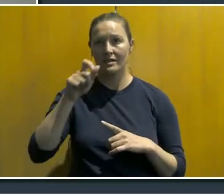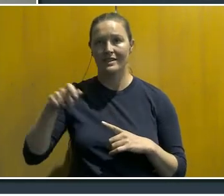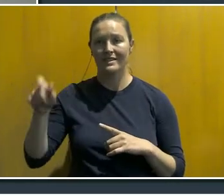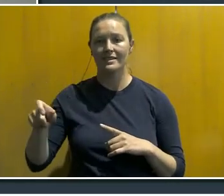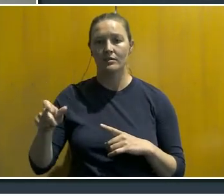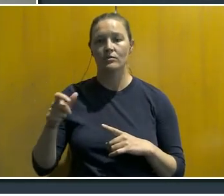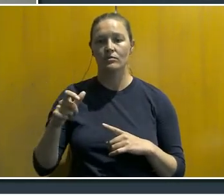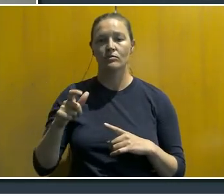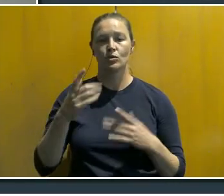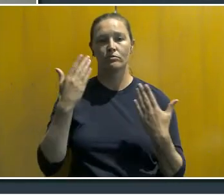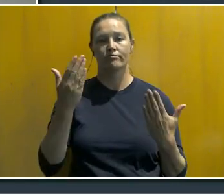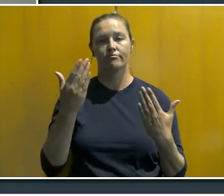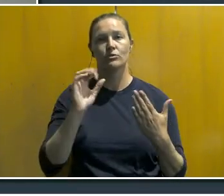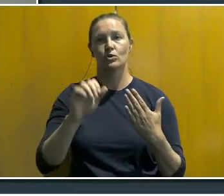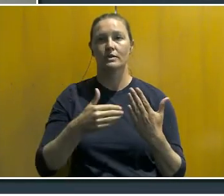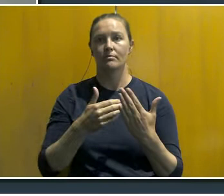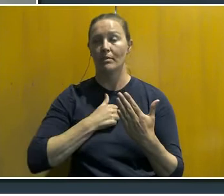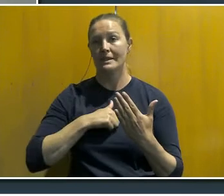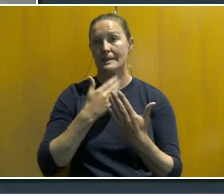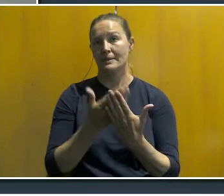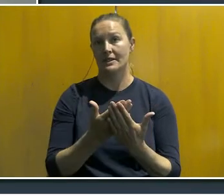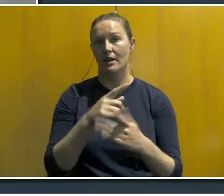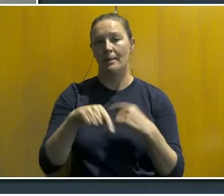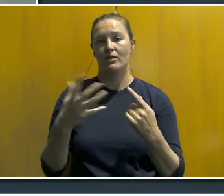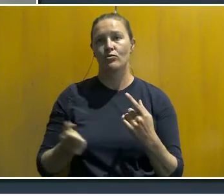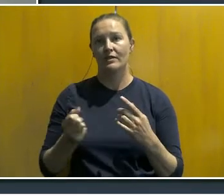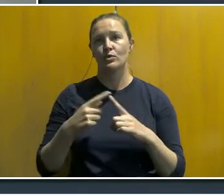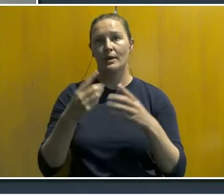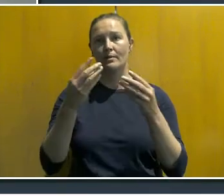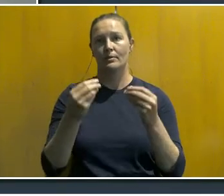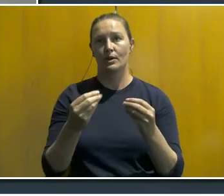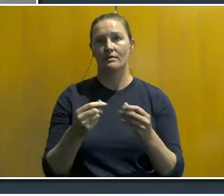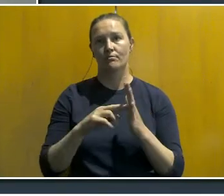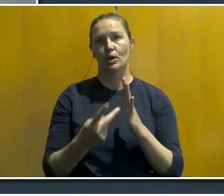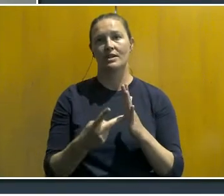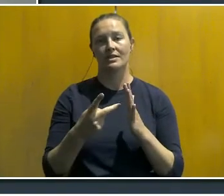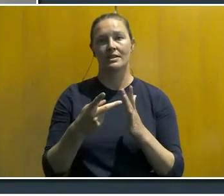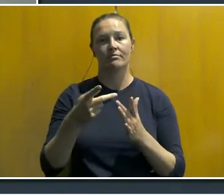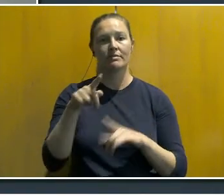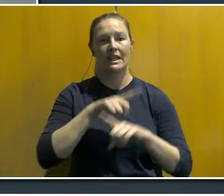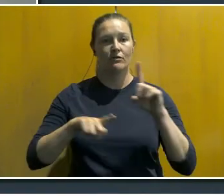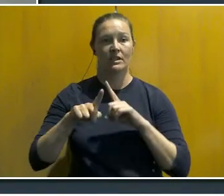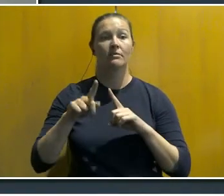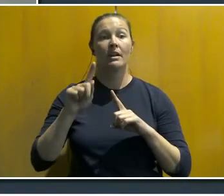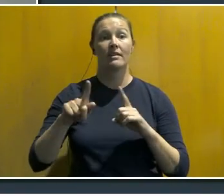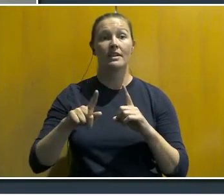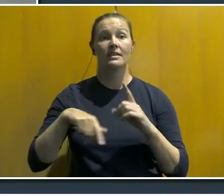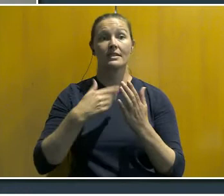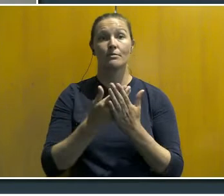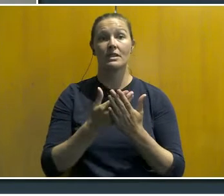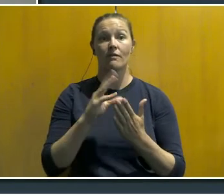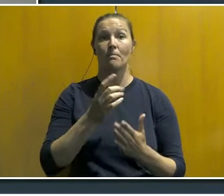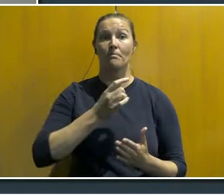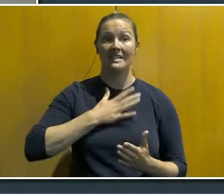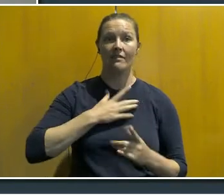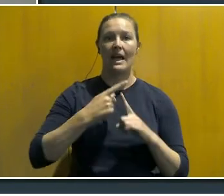on this revenue and policy hearing. This submission is presented on behalf of myself